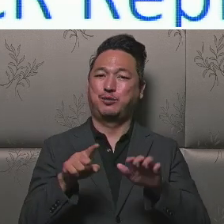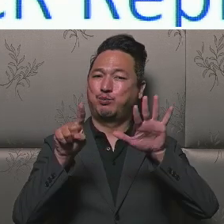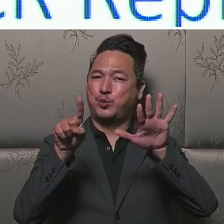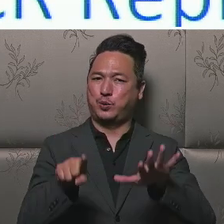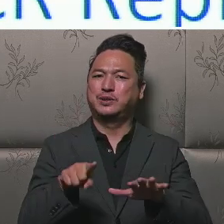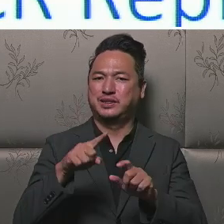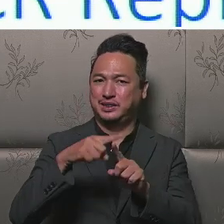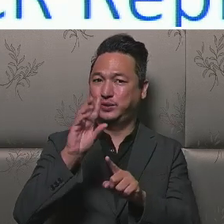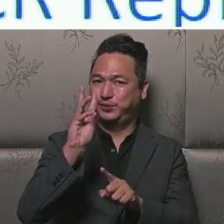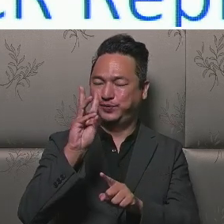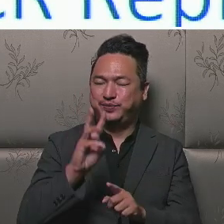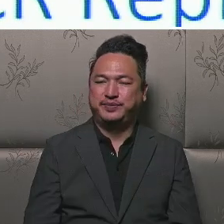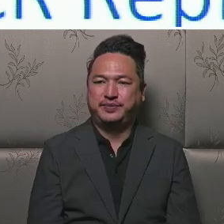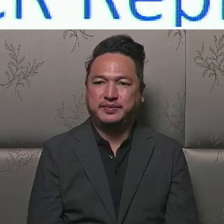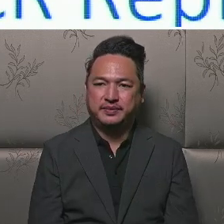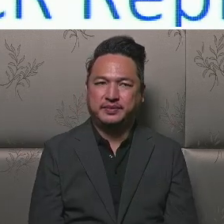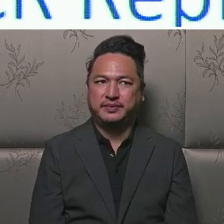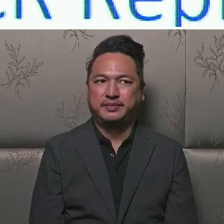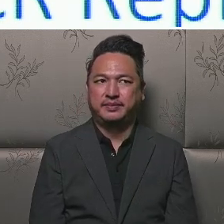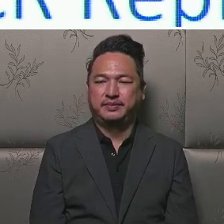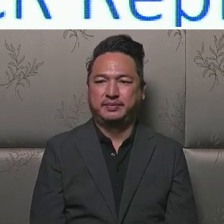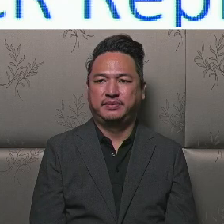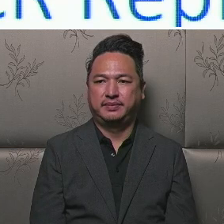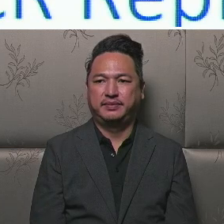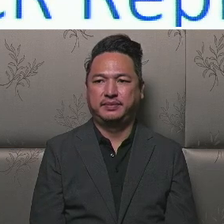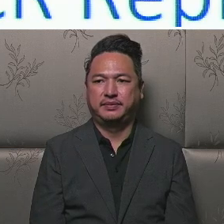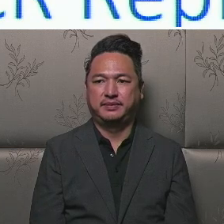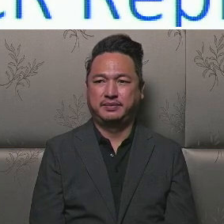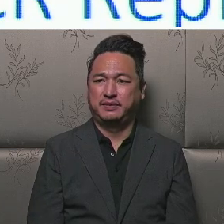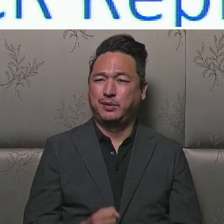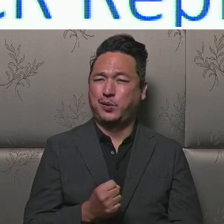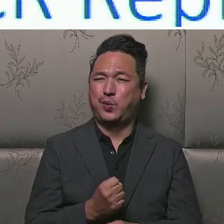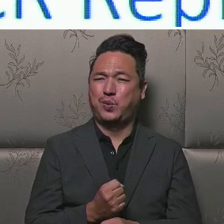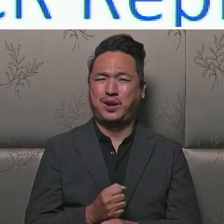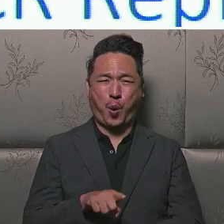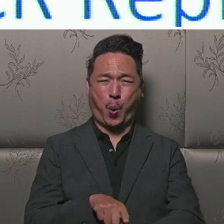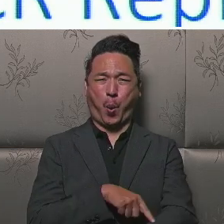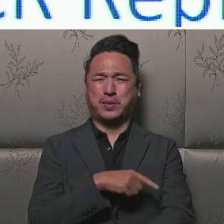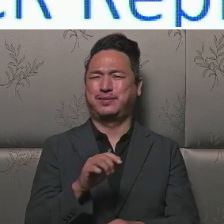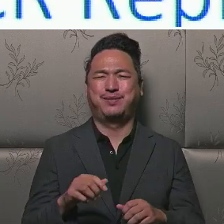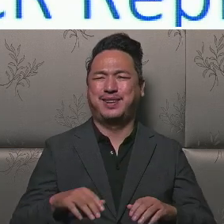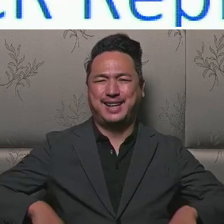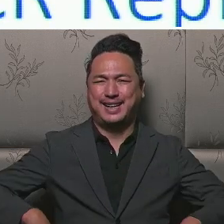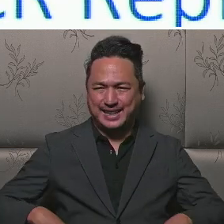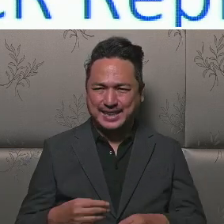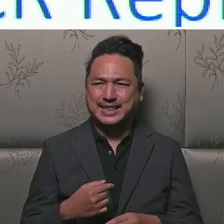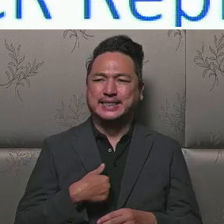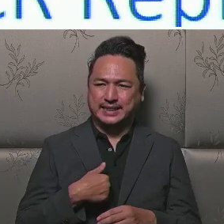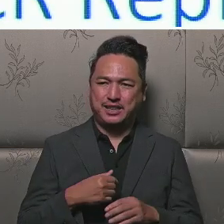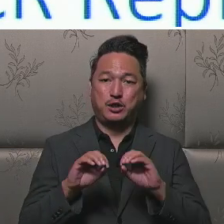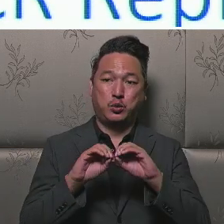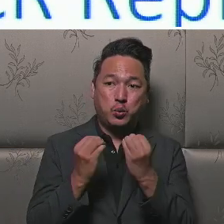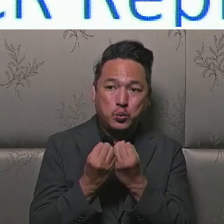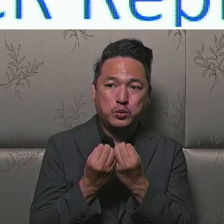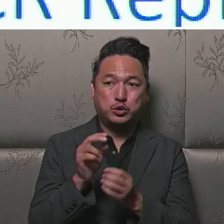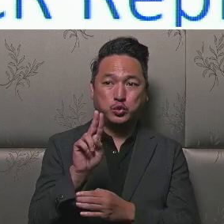Thailand. And it's a multi-country office for UNHCR here, so it's covering Cambodia, Laos, and Vietnam in addition to Thailand.